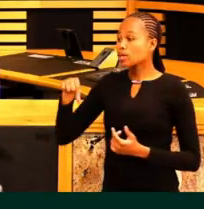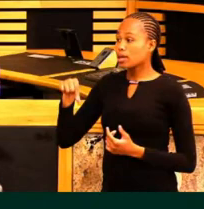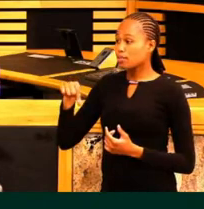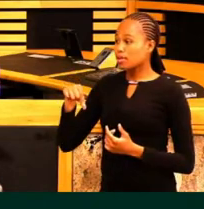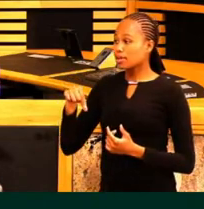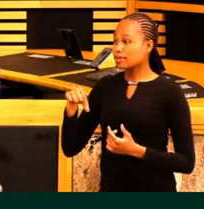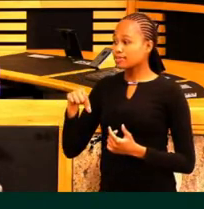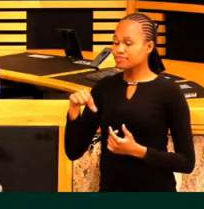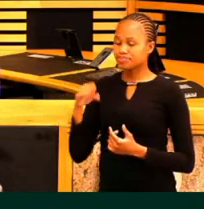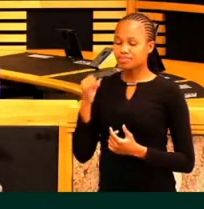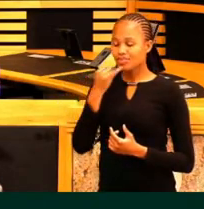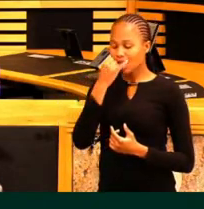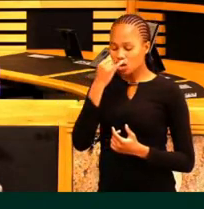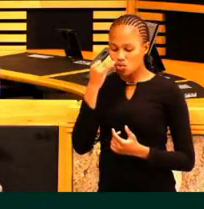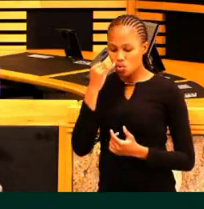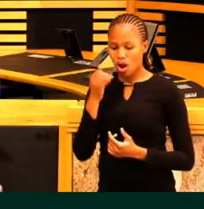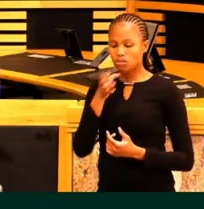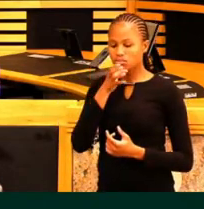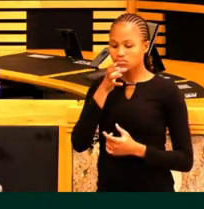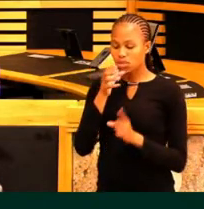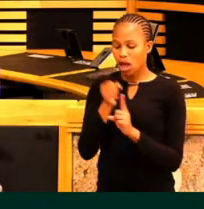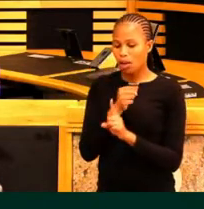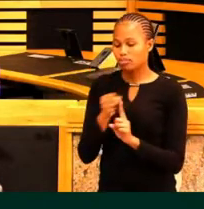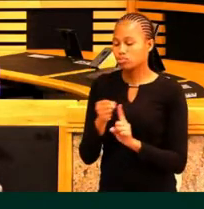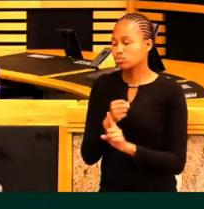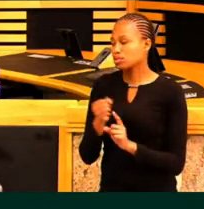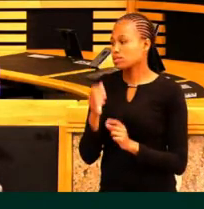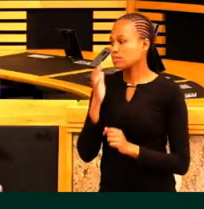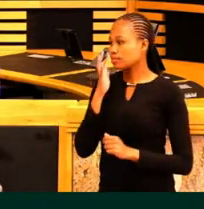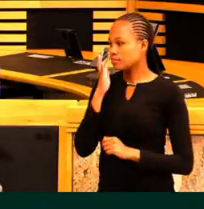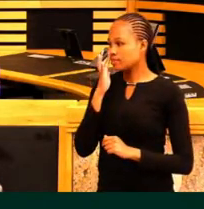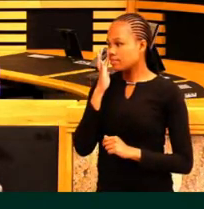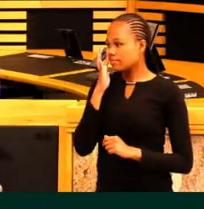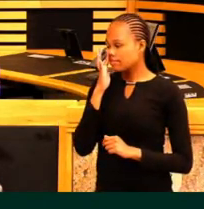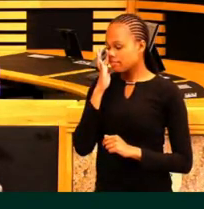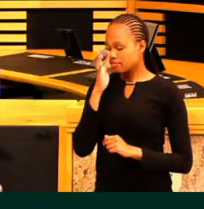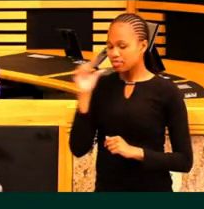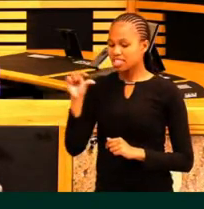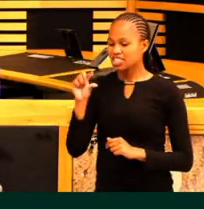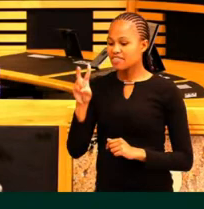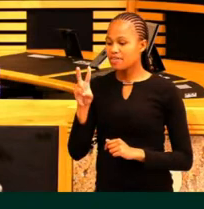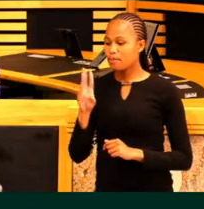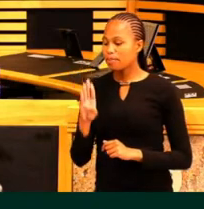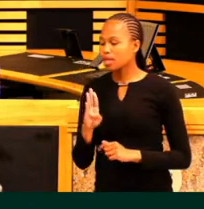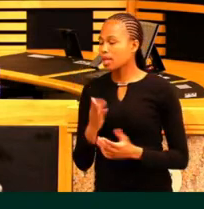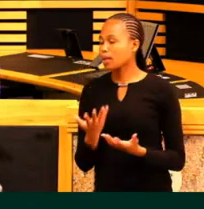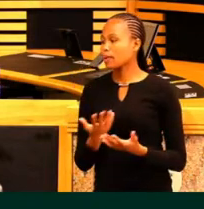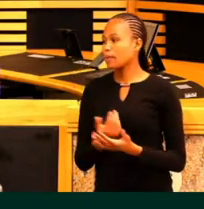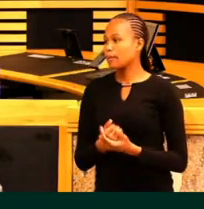drug in substance abuse gender-based violence